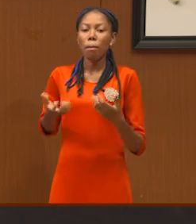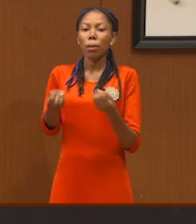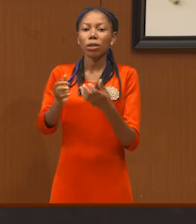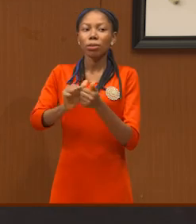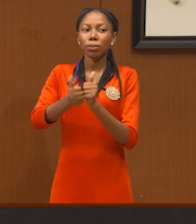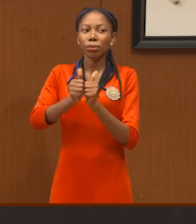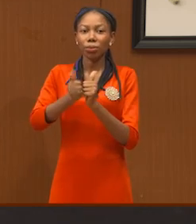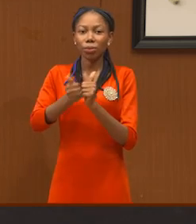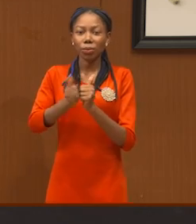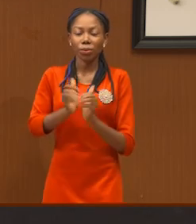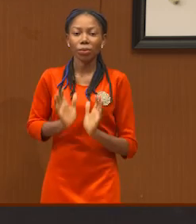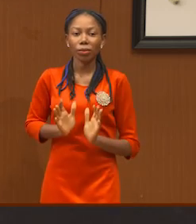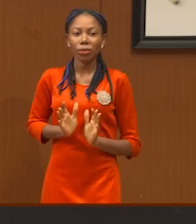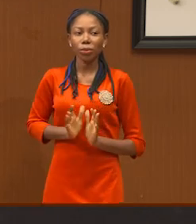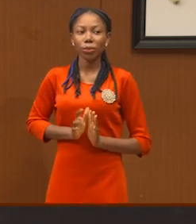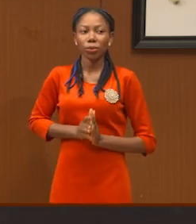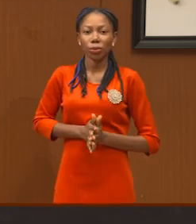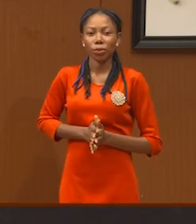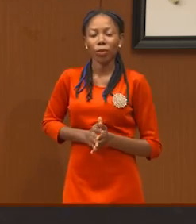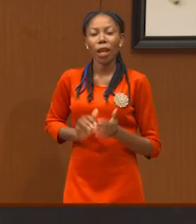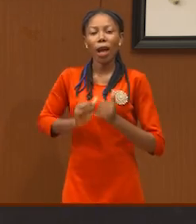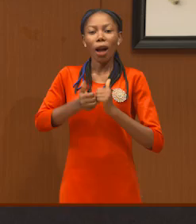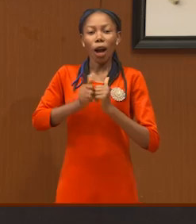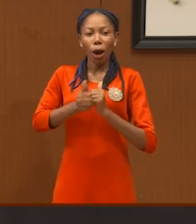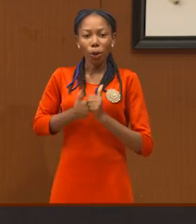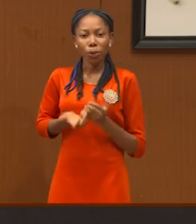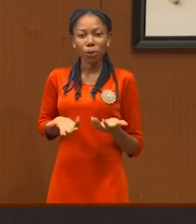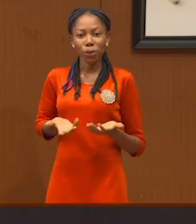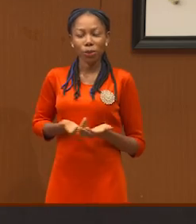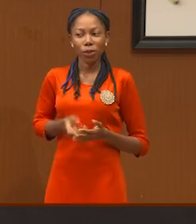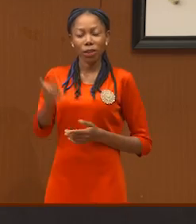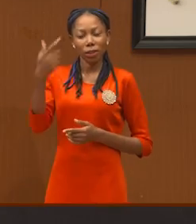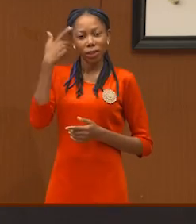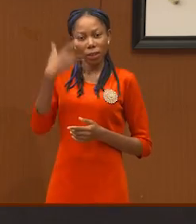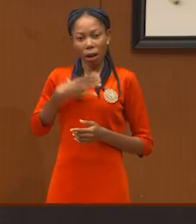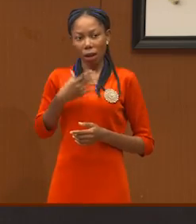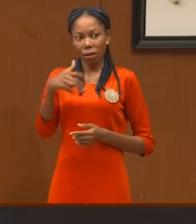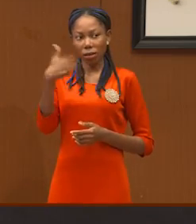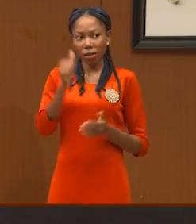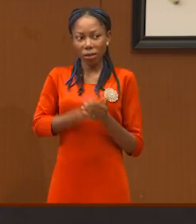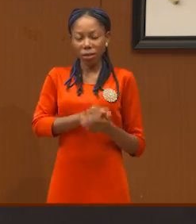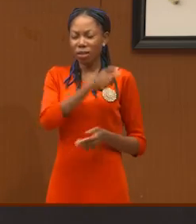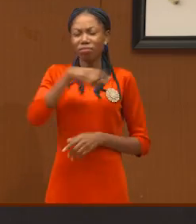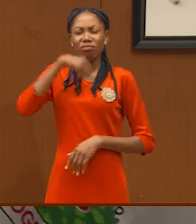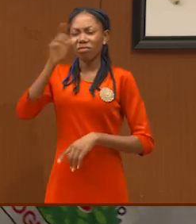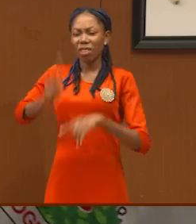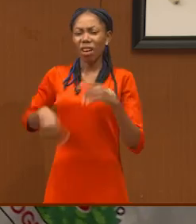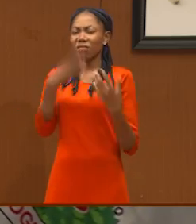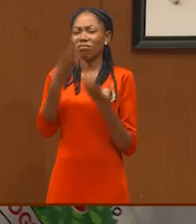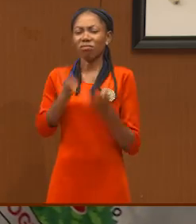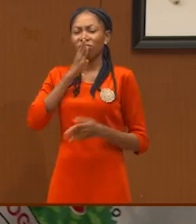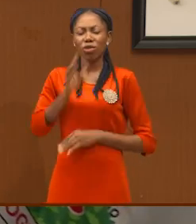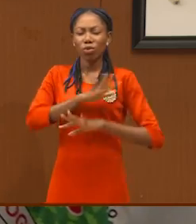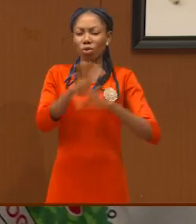May? I've not asked for his consent. I just want to have it out. No, that's what I'm trying to say. Maybe I'll start paying like 10,000. It's not a matter of maybe. You have to commit